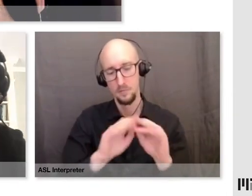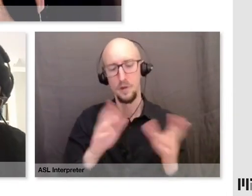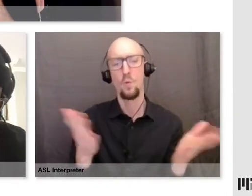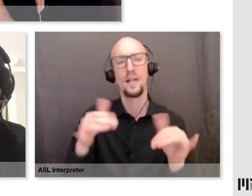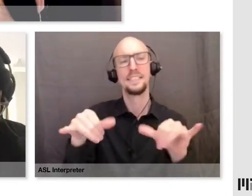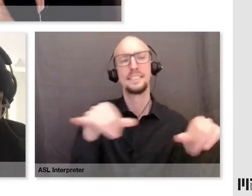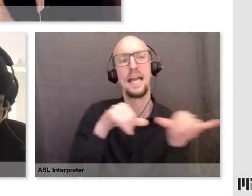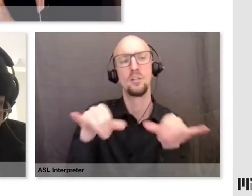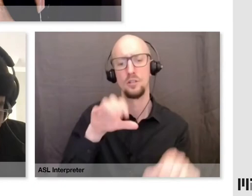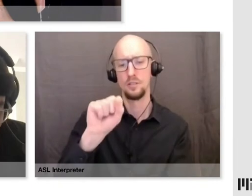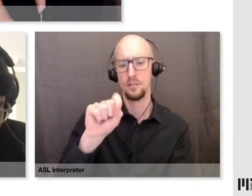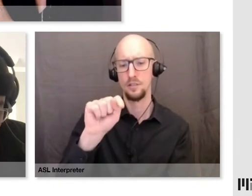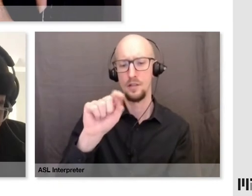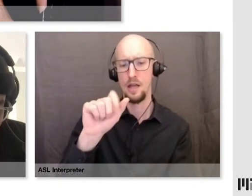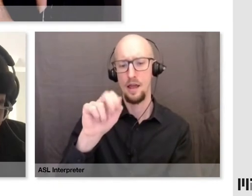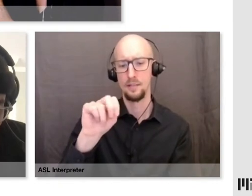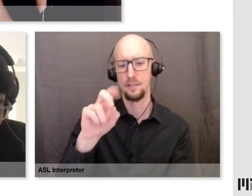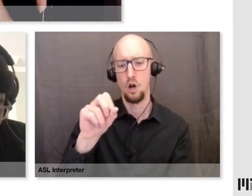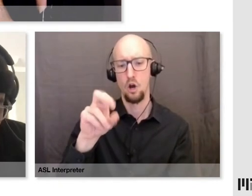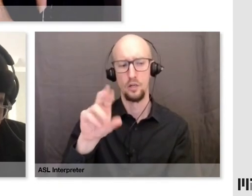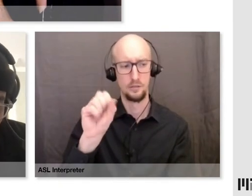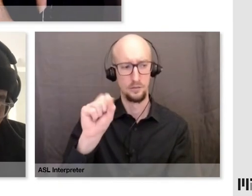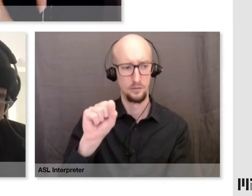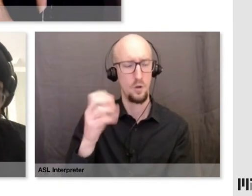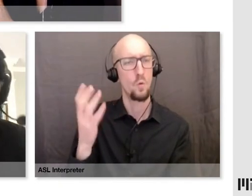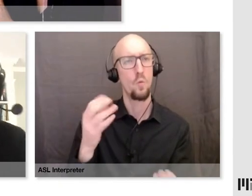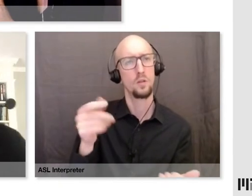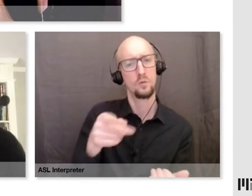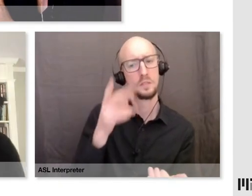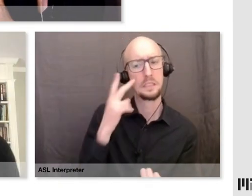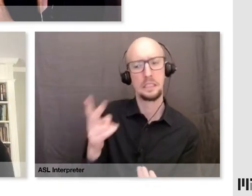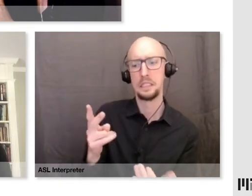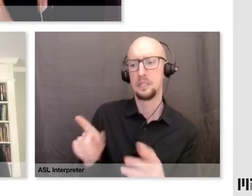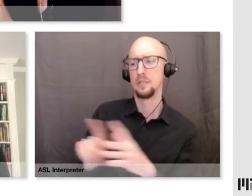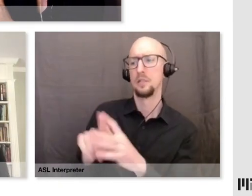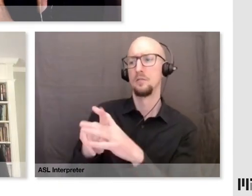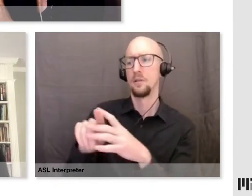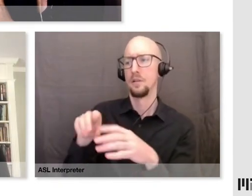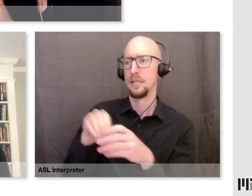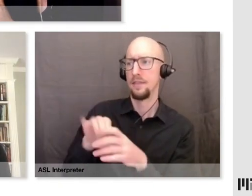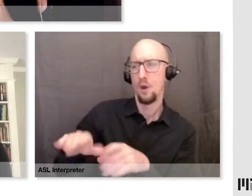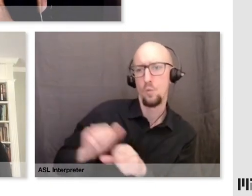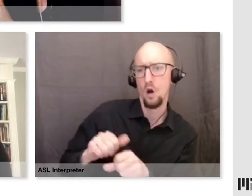see, you know, animating the way the work had to be kind of held together?